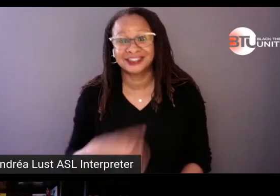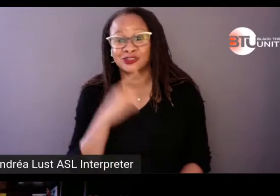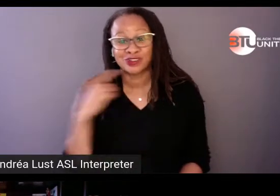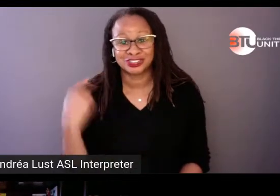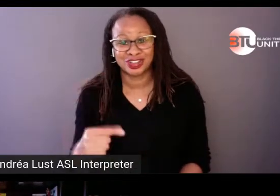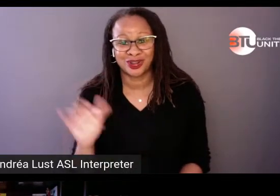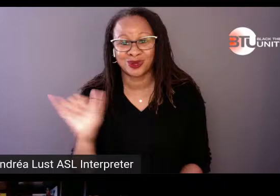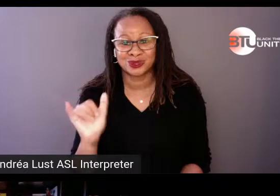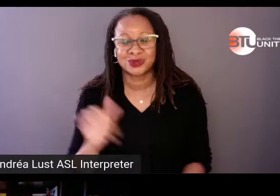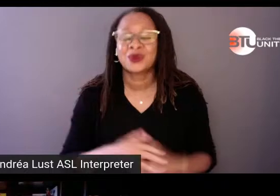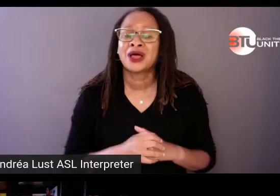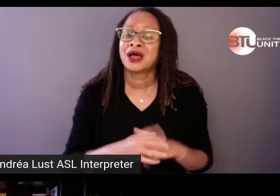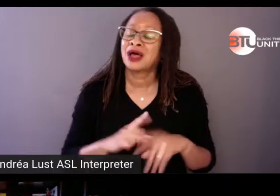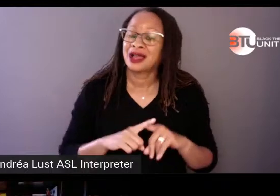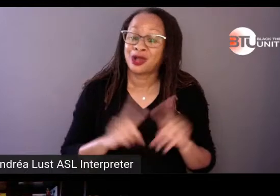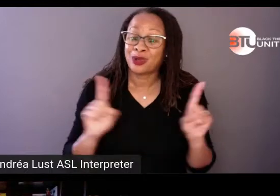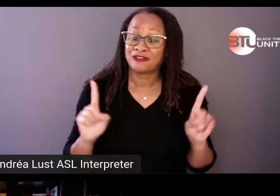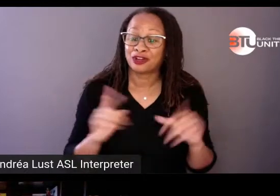However,